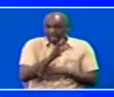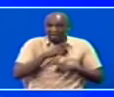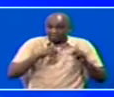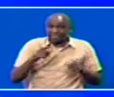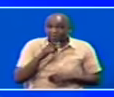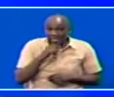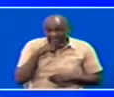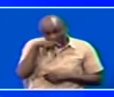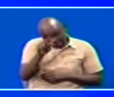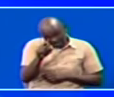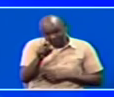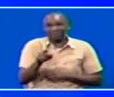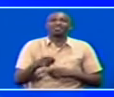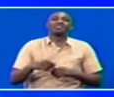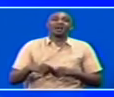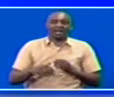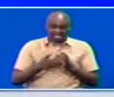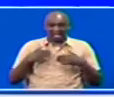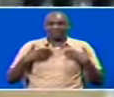the men gave them something to smile about.